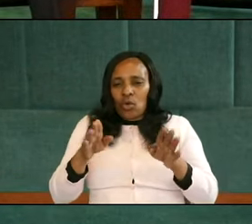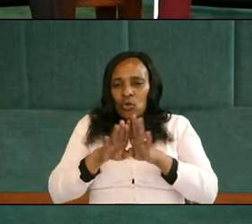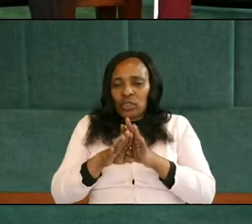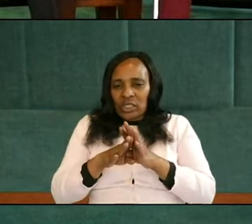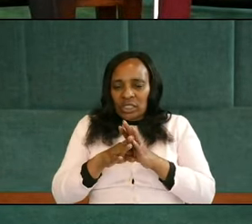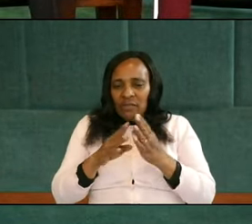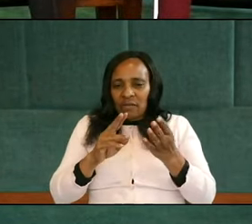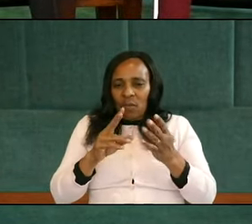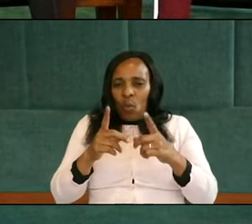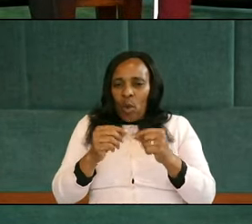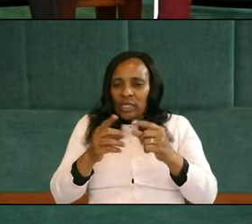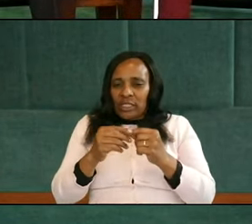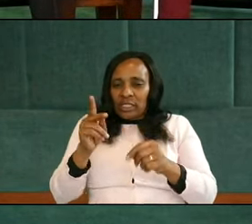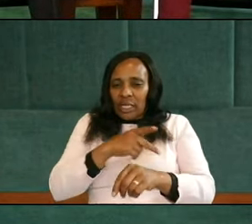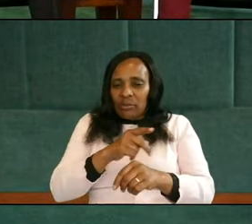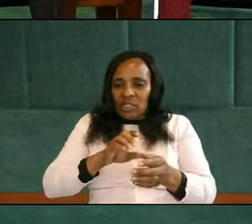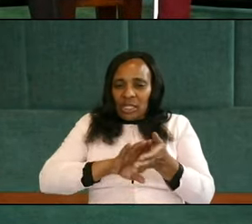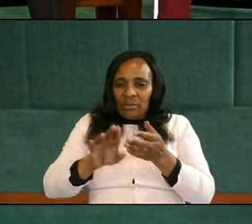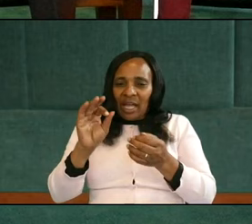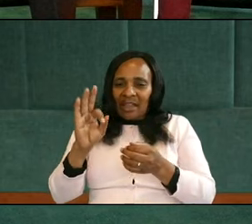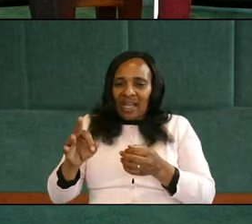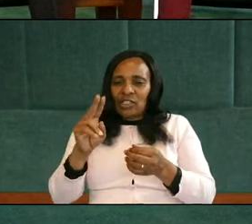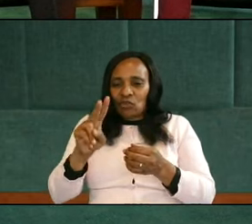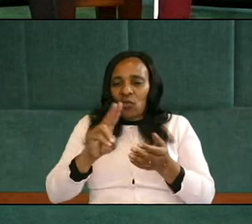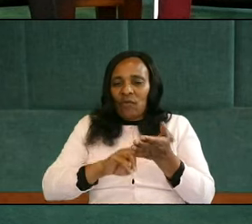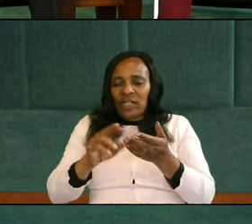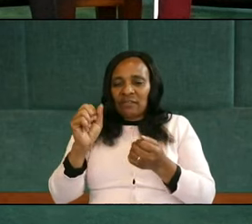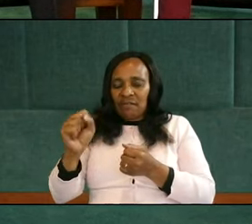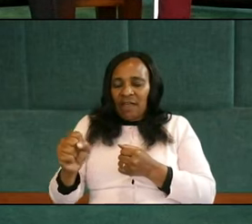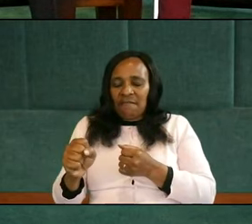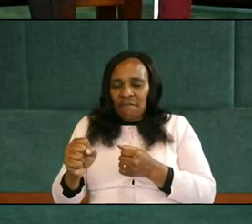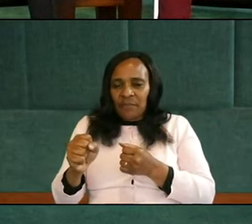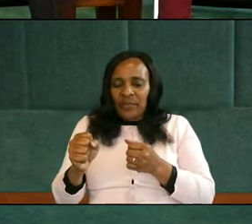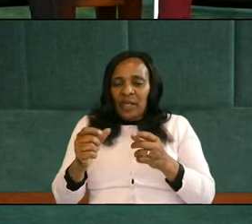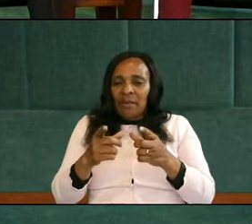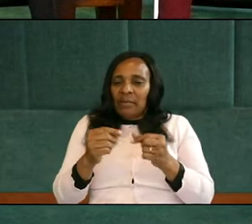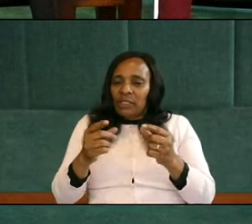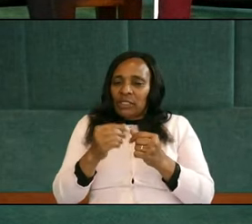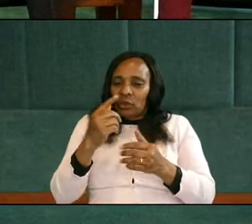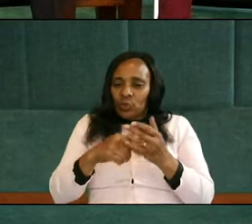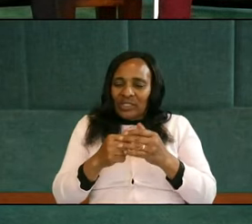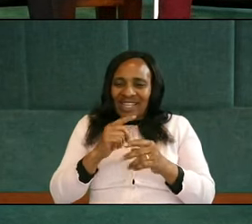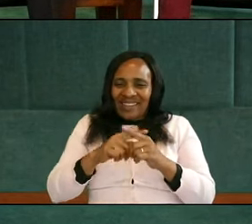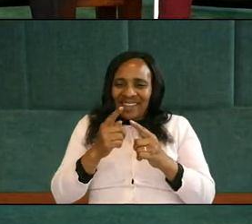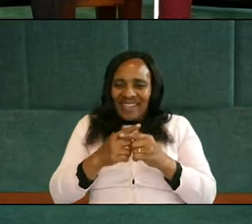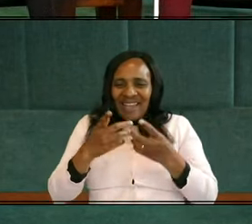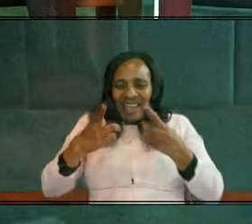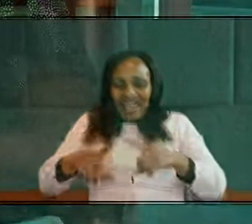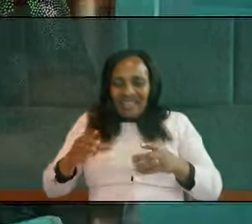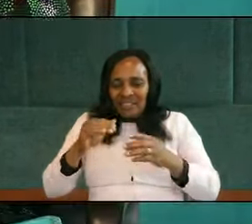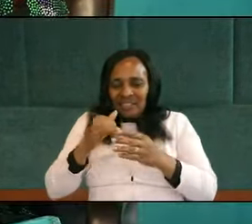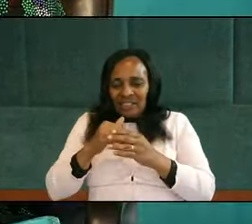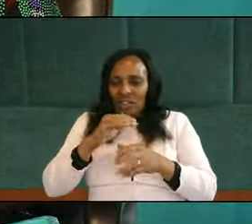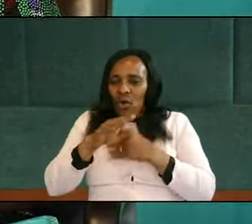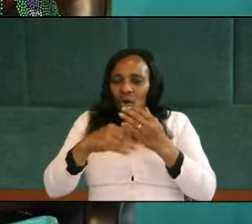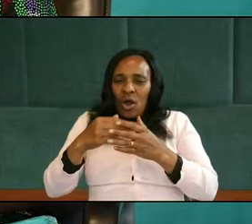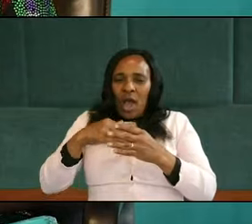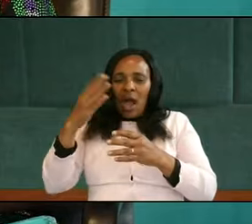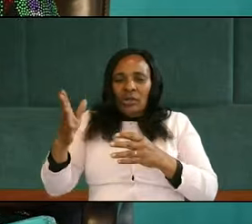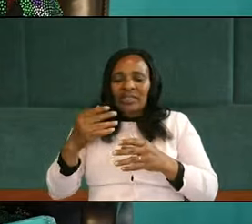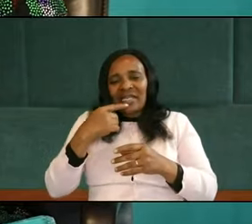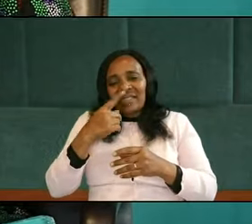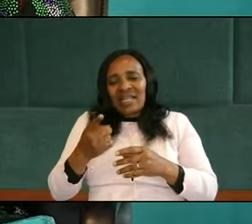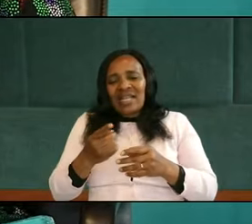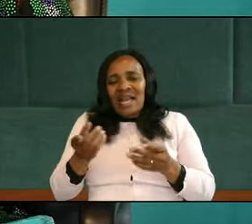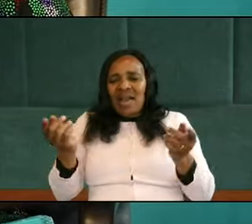is Psalm 32:5, the Message translation specifically. Then I let it all out. I said,